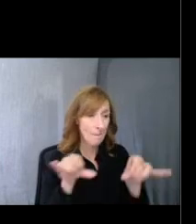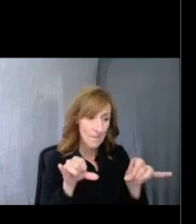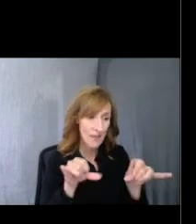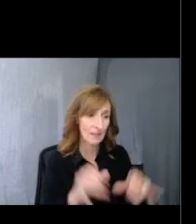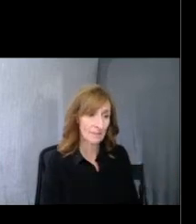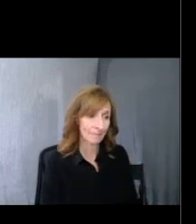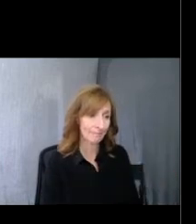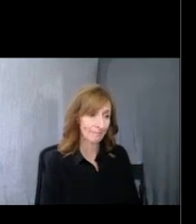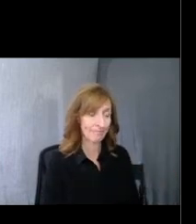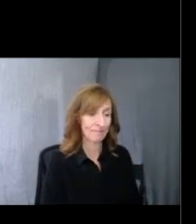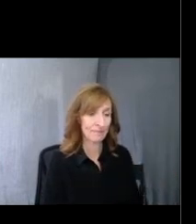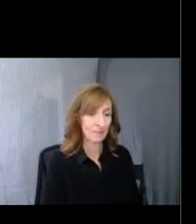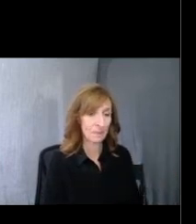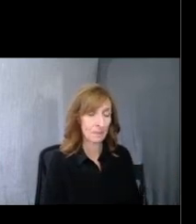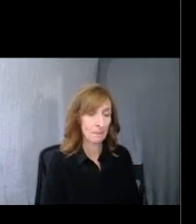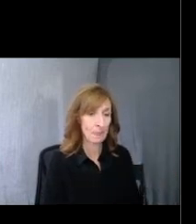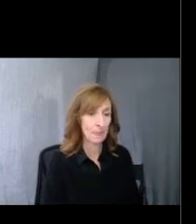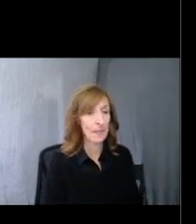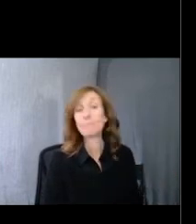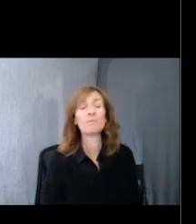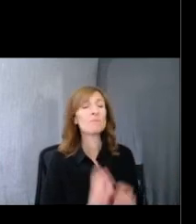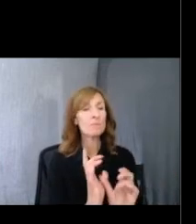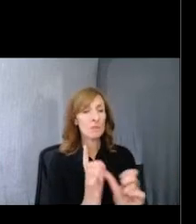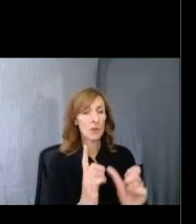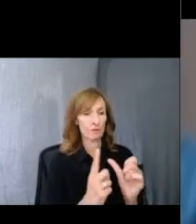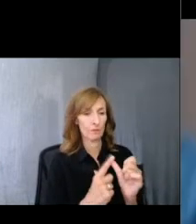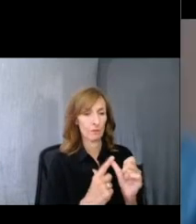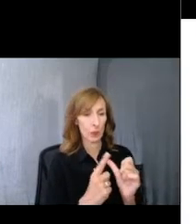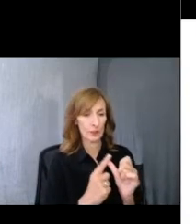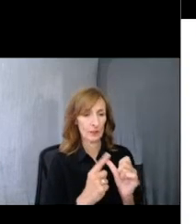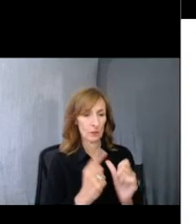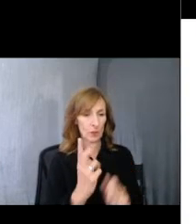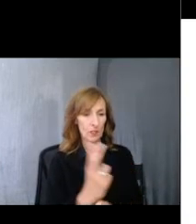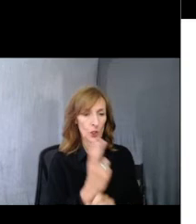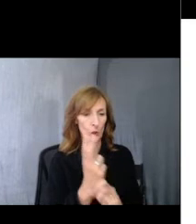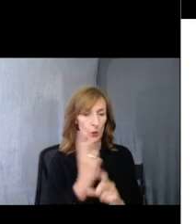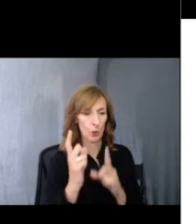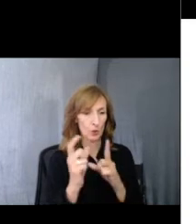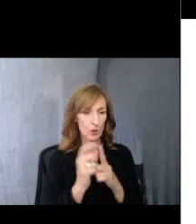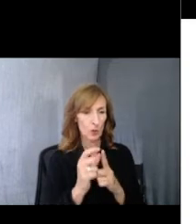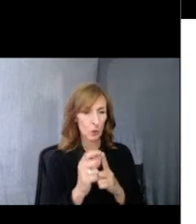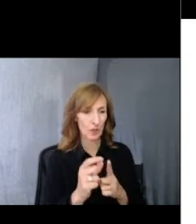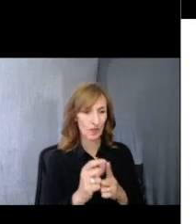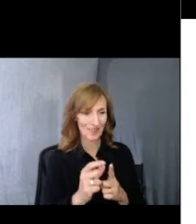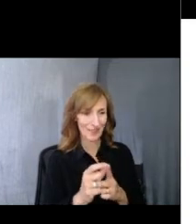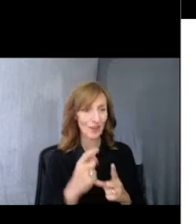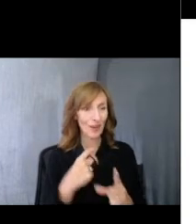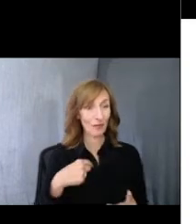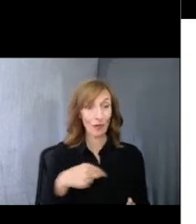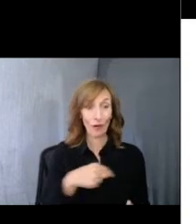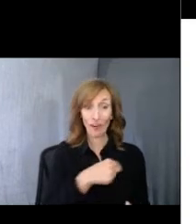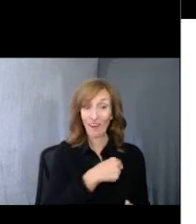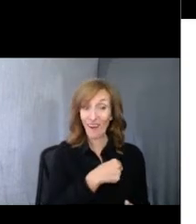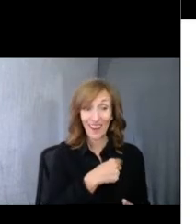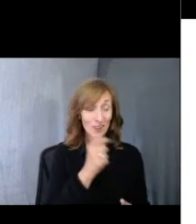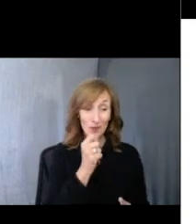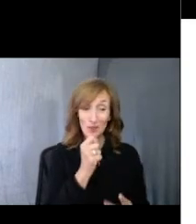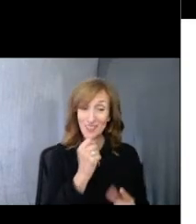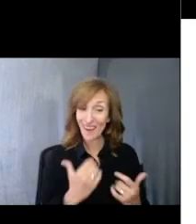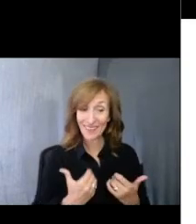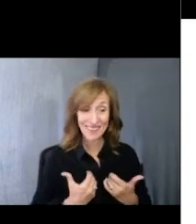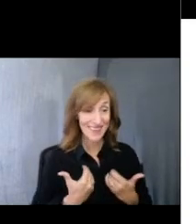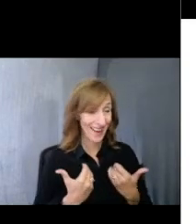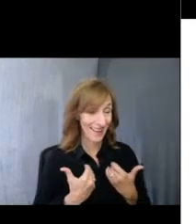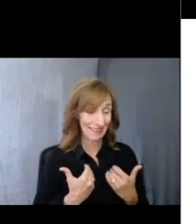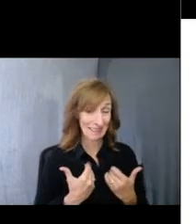wanted to talk first a little bit about terminology. For those of us that are not youngsters, and I would include